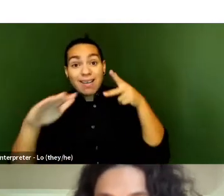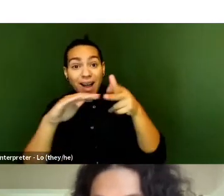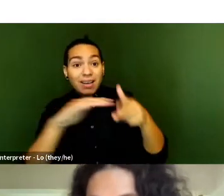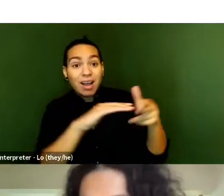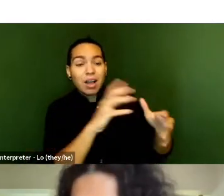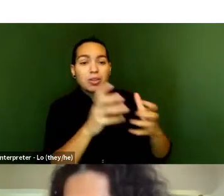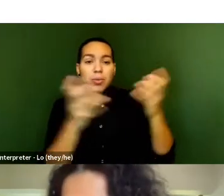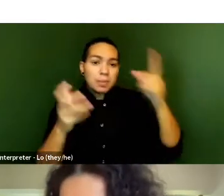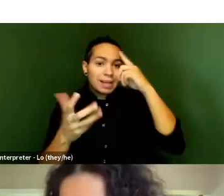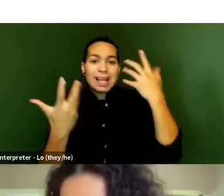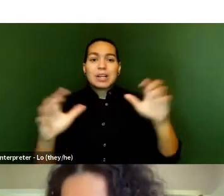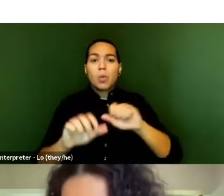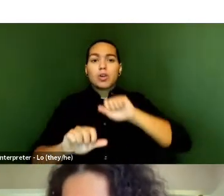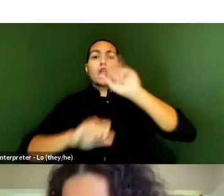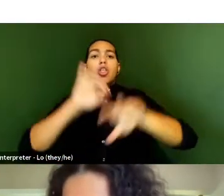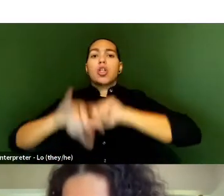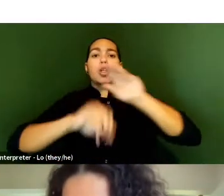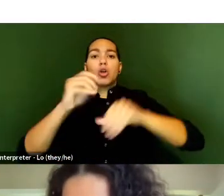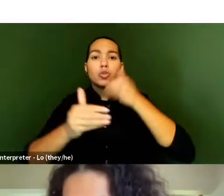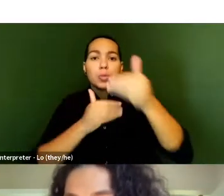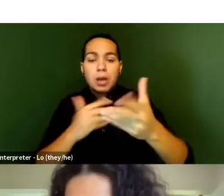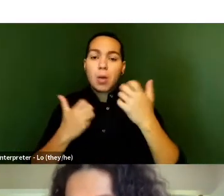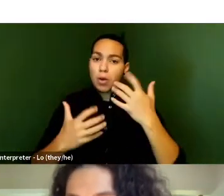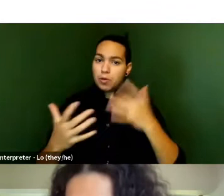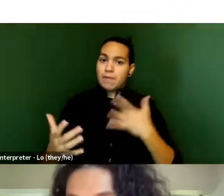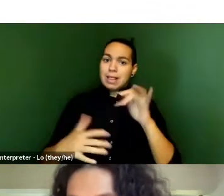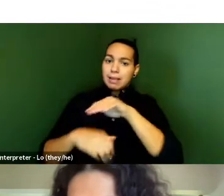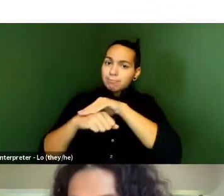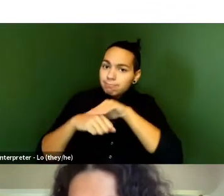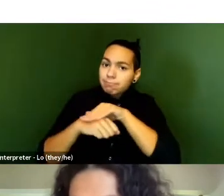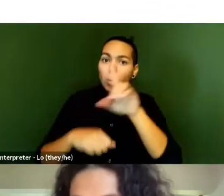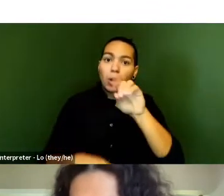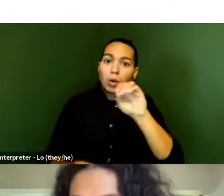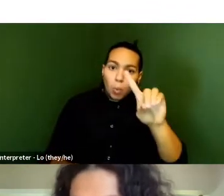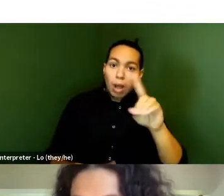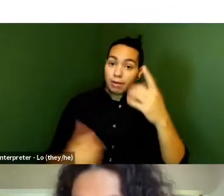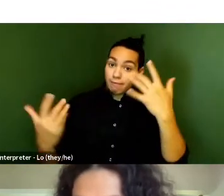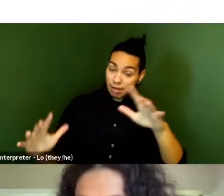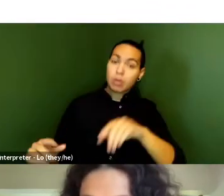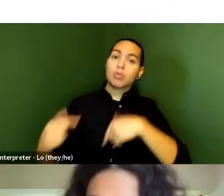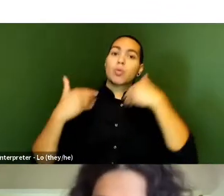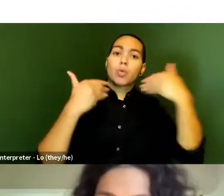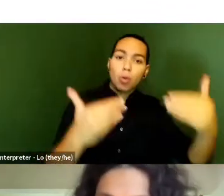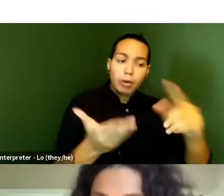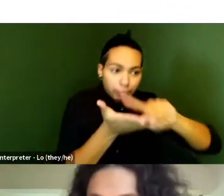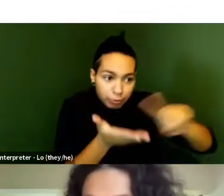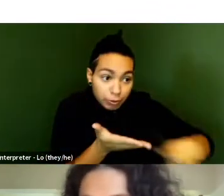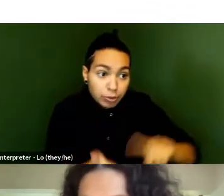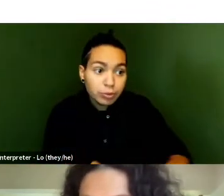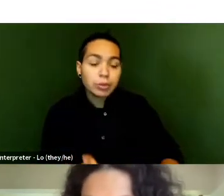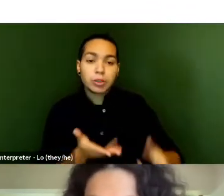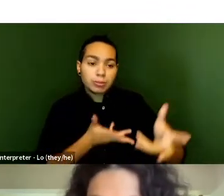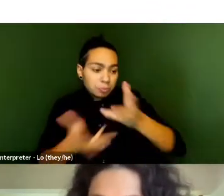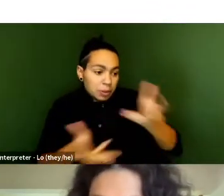to overpower. I really wanted this to be seen as an introduction in which you can do your own research and speak with others, speak with your